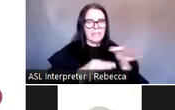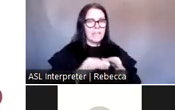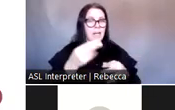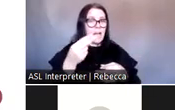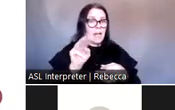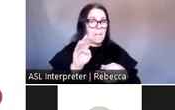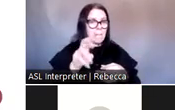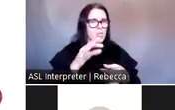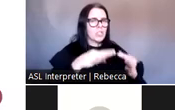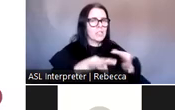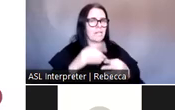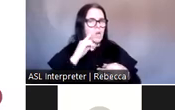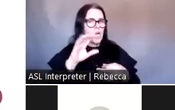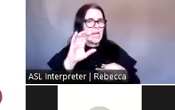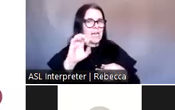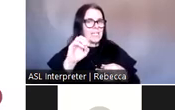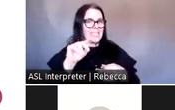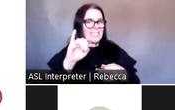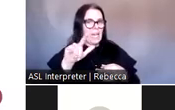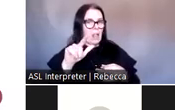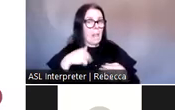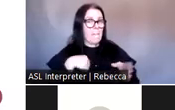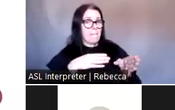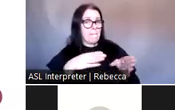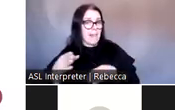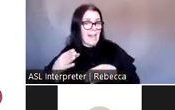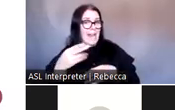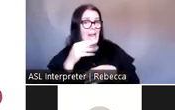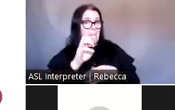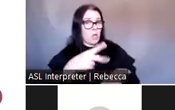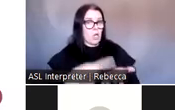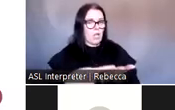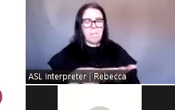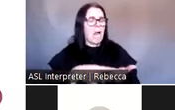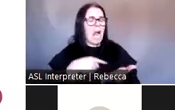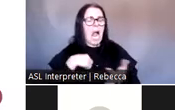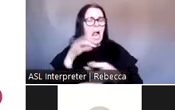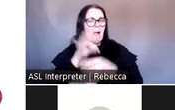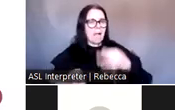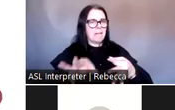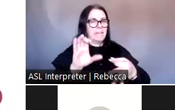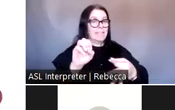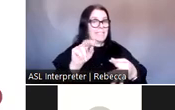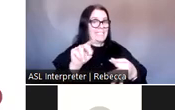College. So you're not going to see anything about Humber. You're going to see a quick little something about Centennial.